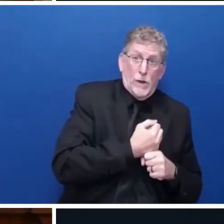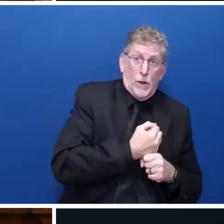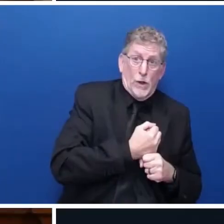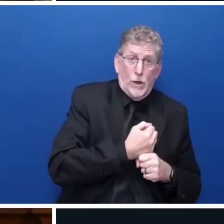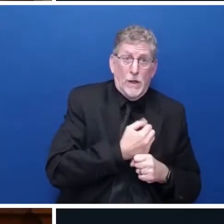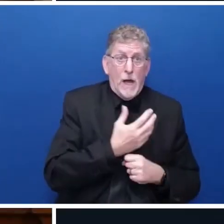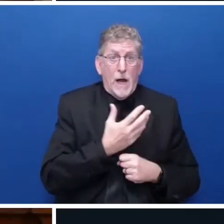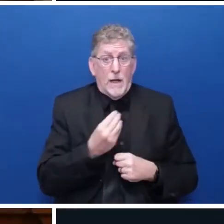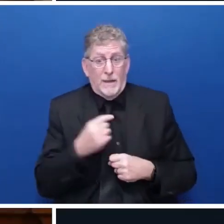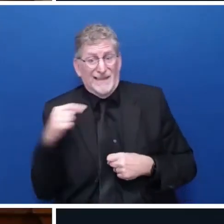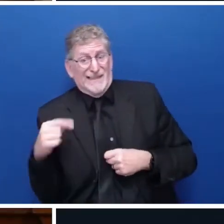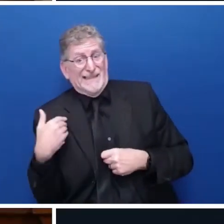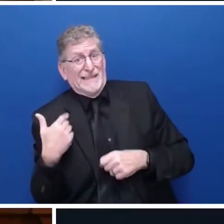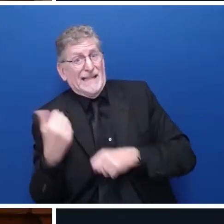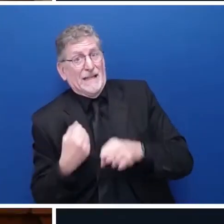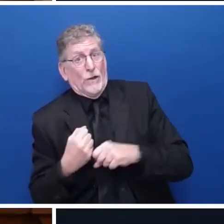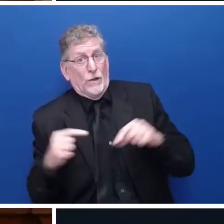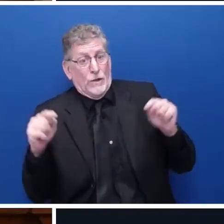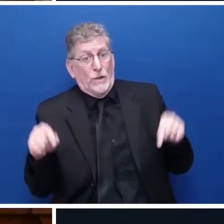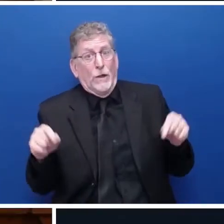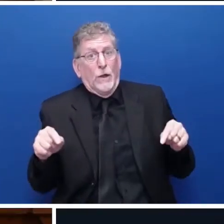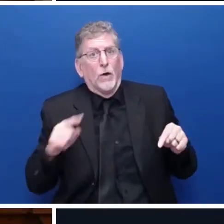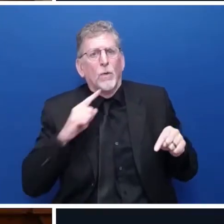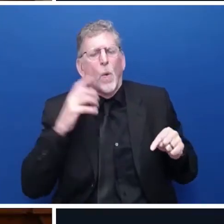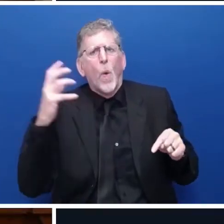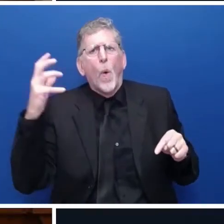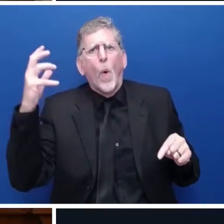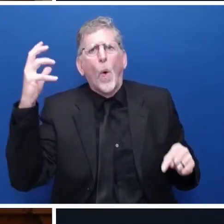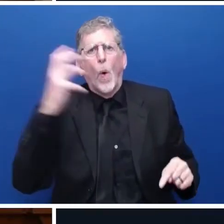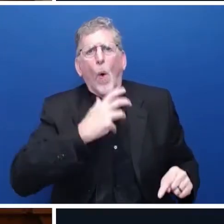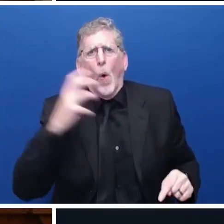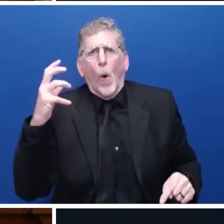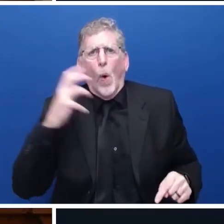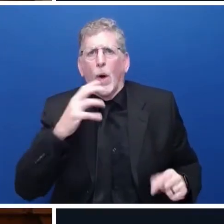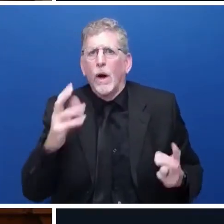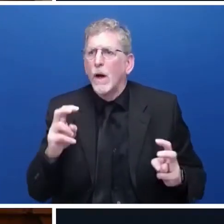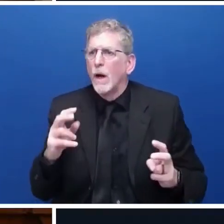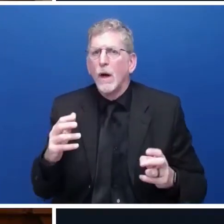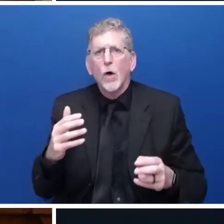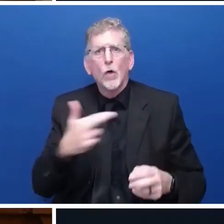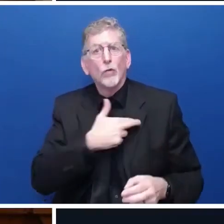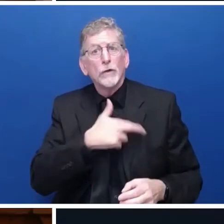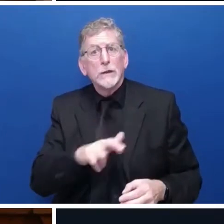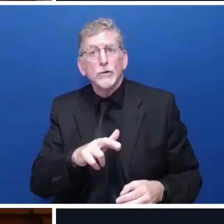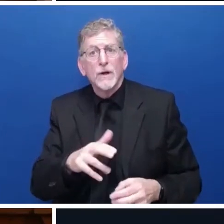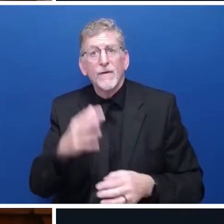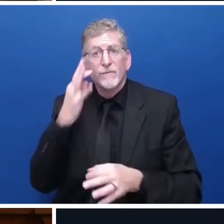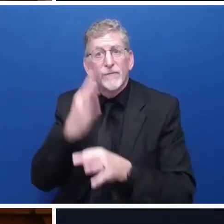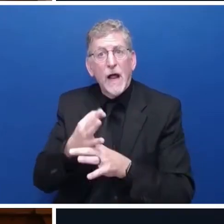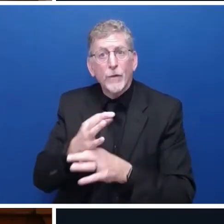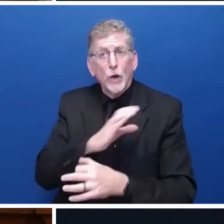has been a tremendous renewal in religion, faith, Christianity, and belief in God.